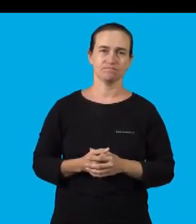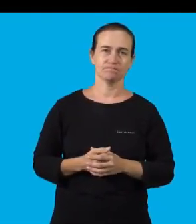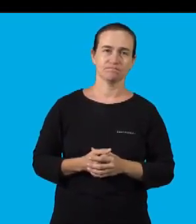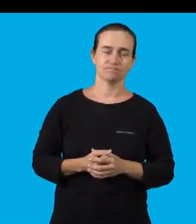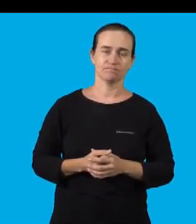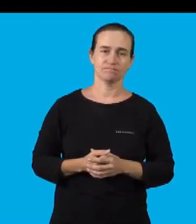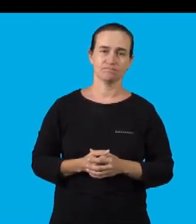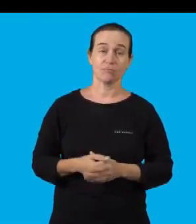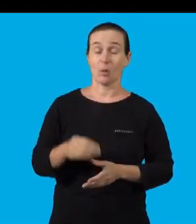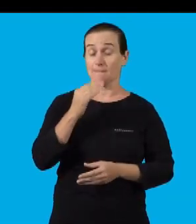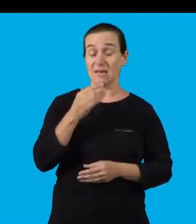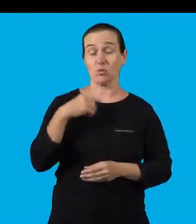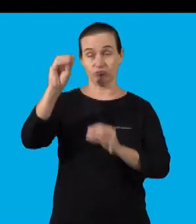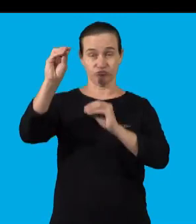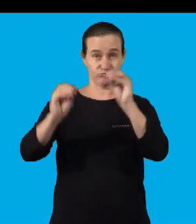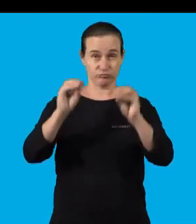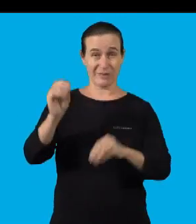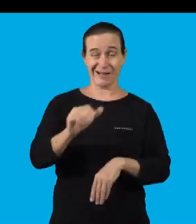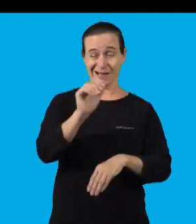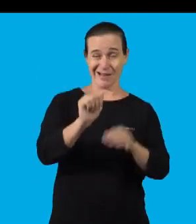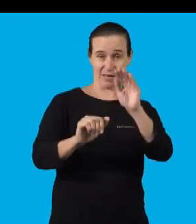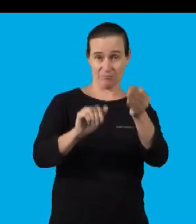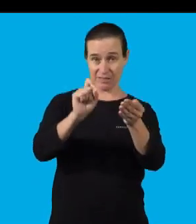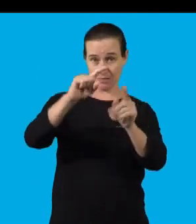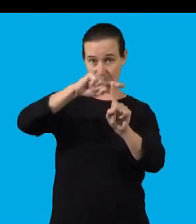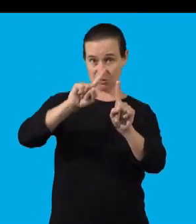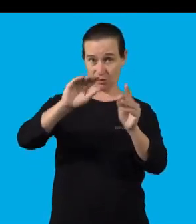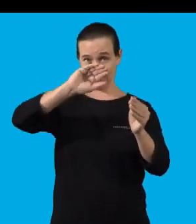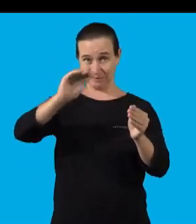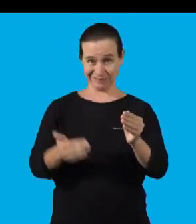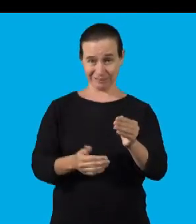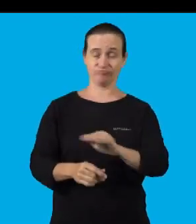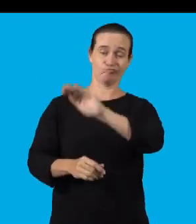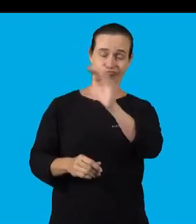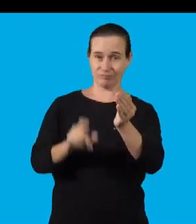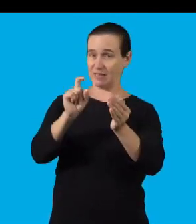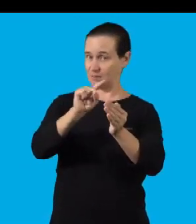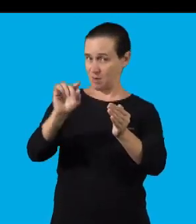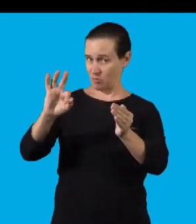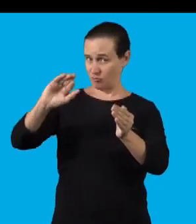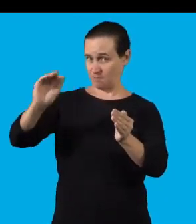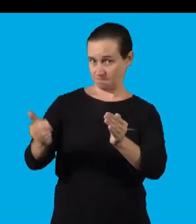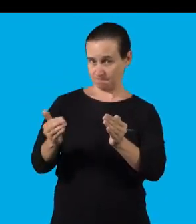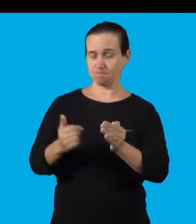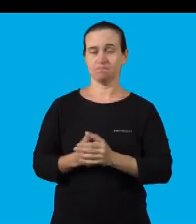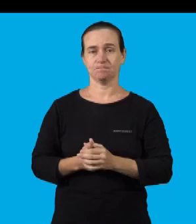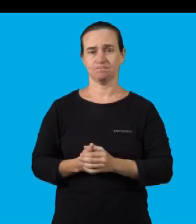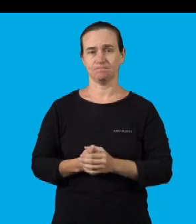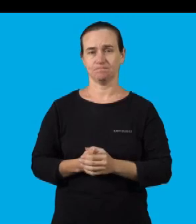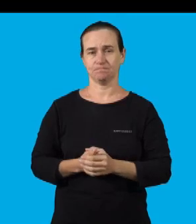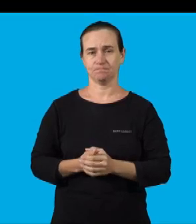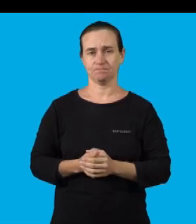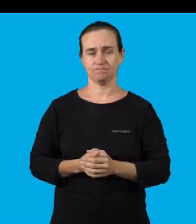our x-intercept form, we can see there that we have A, open bracket, x plus 1, close bracket, and in the next bracket we have